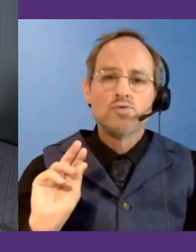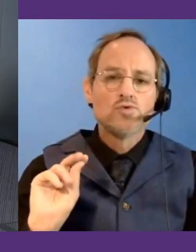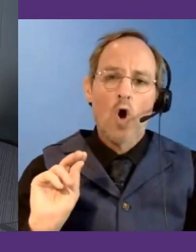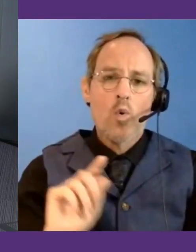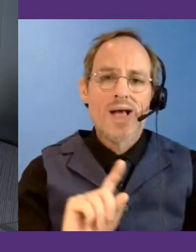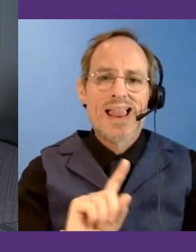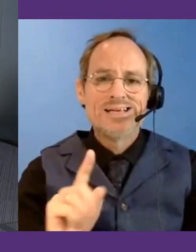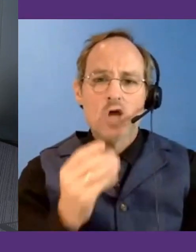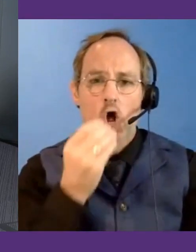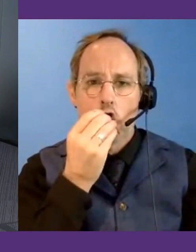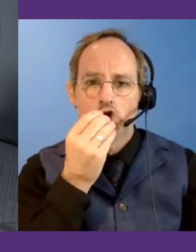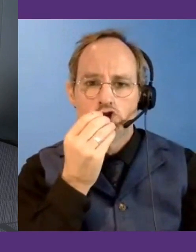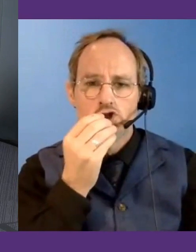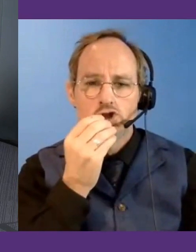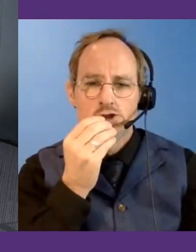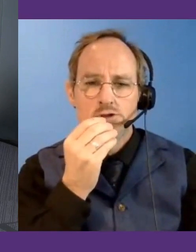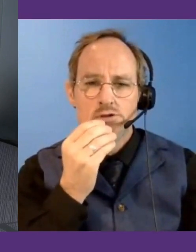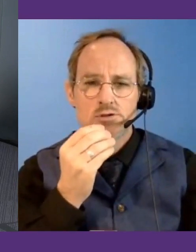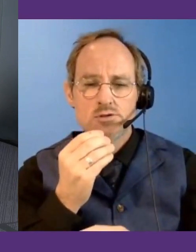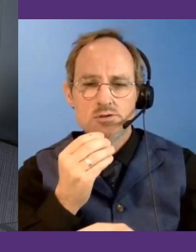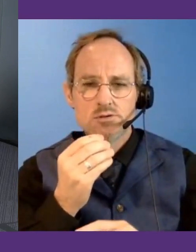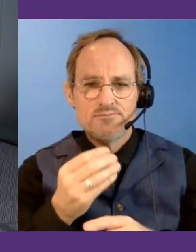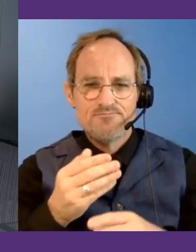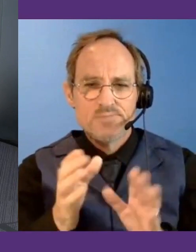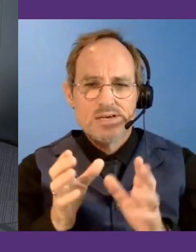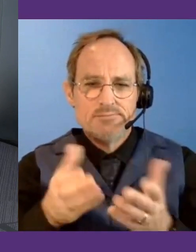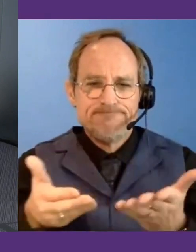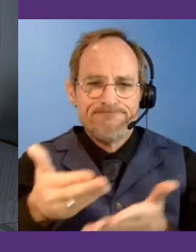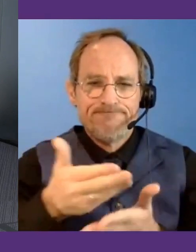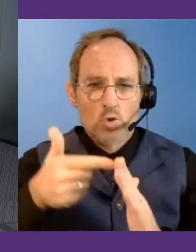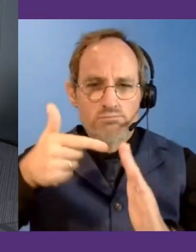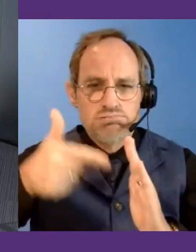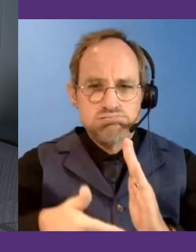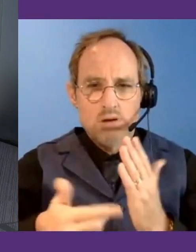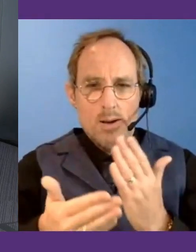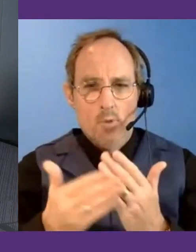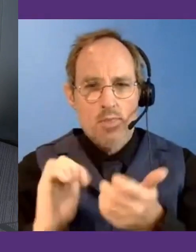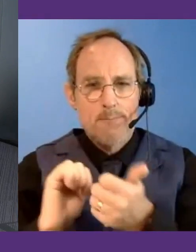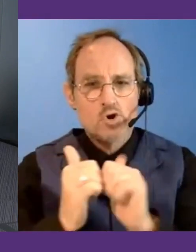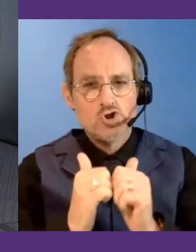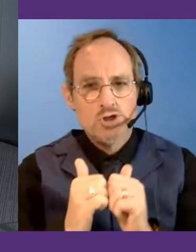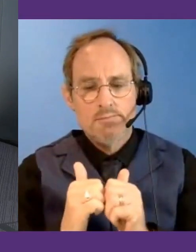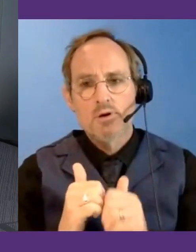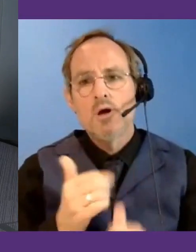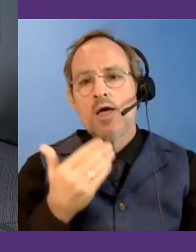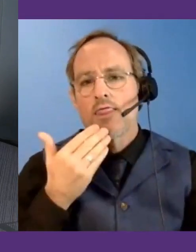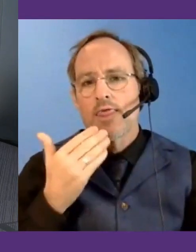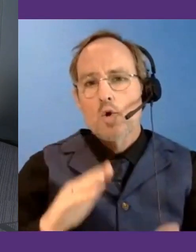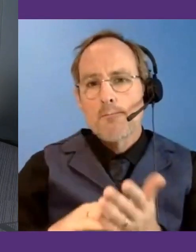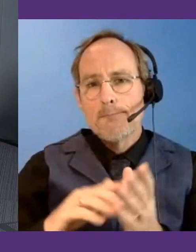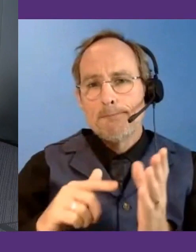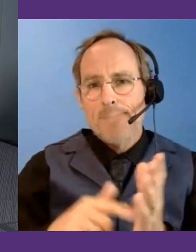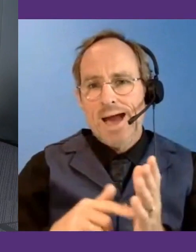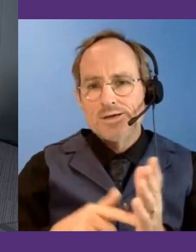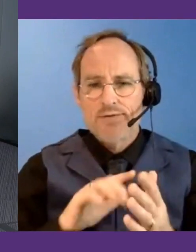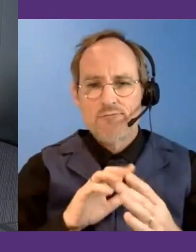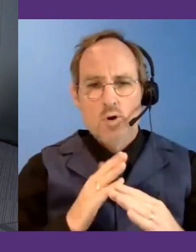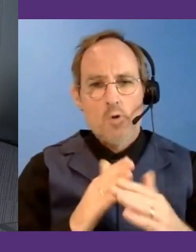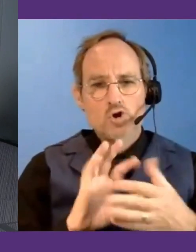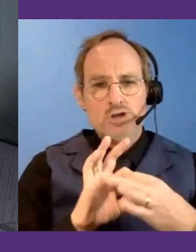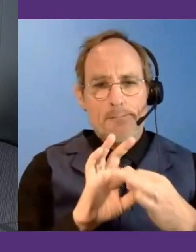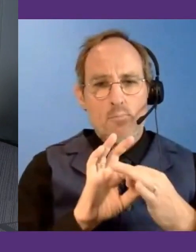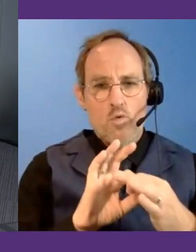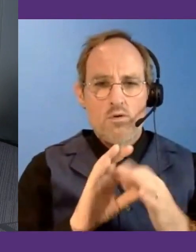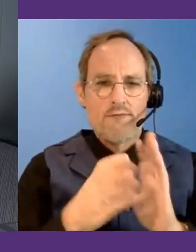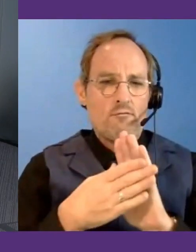partnership later on today. But Matt, I just wanted to say thank you. I think that having partnerships with organisations like Lenovo, and it's also that